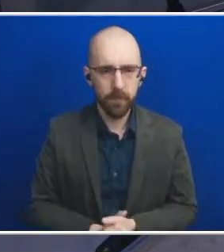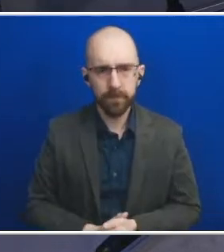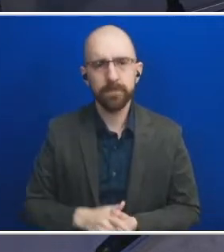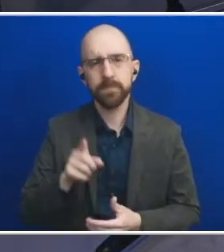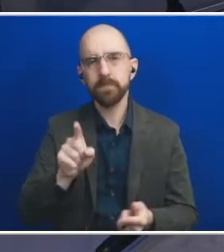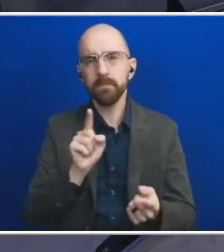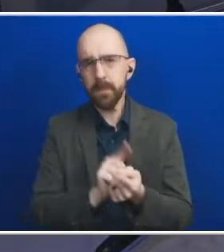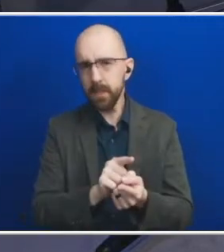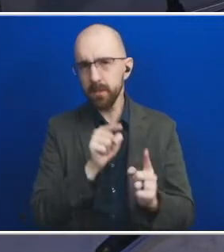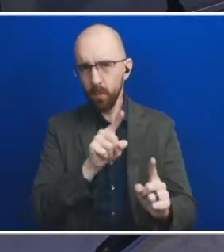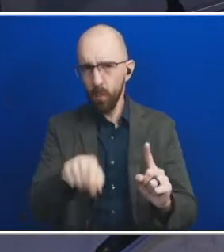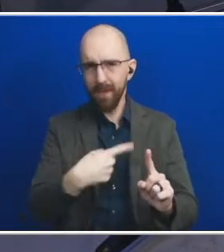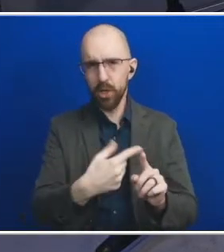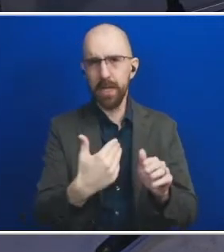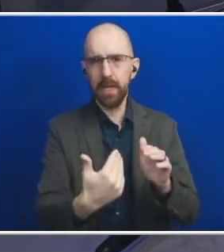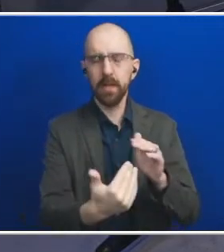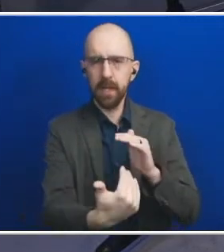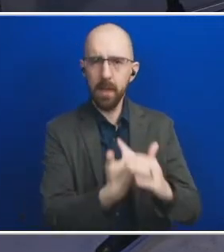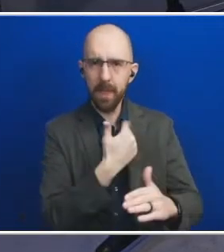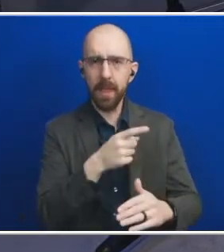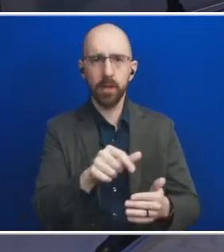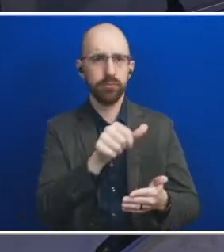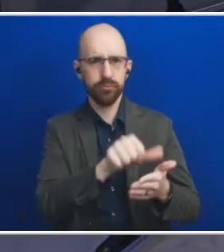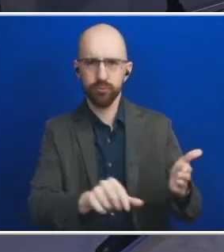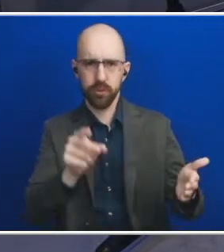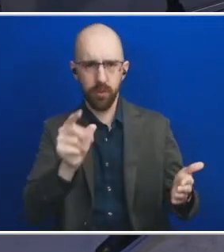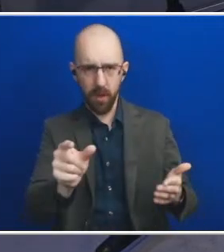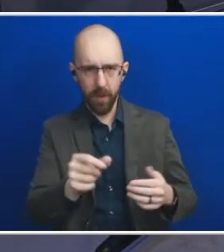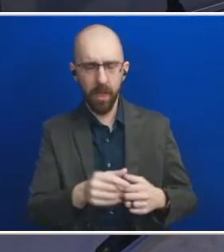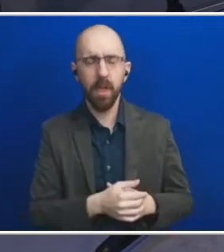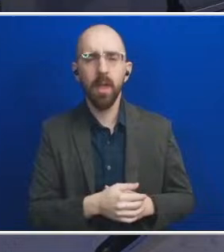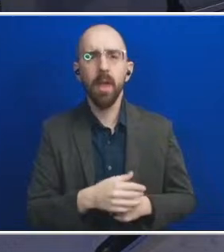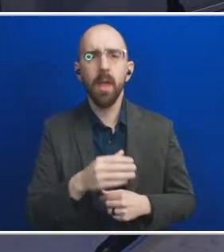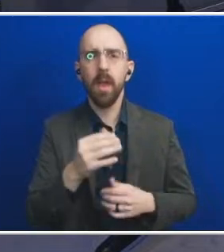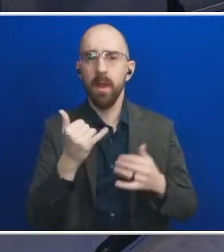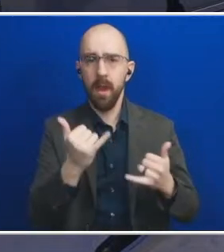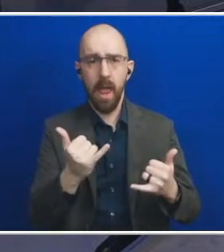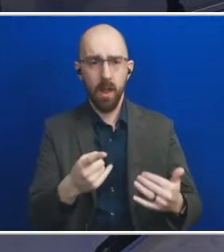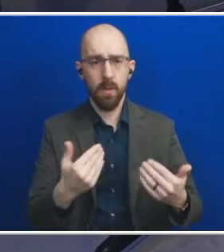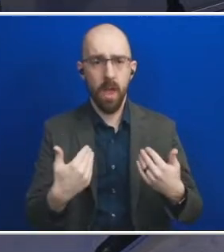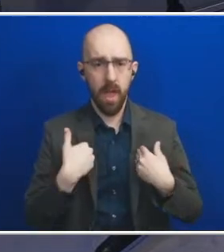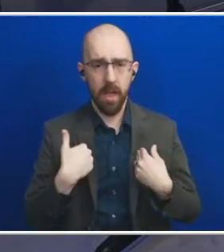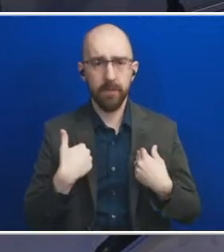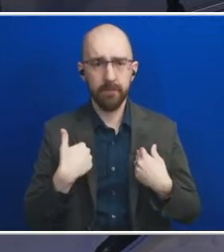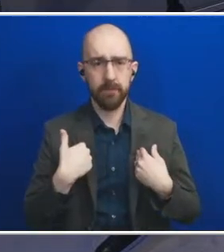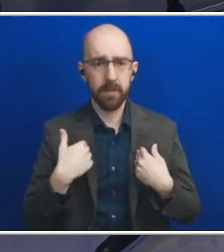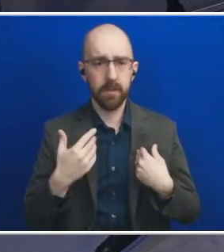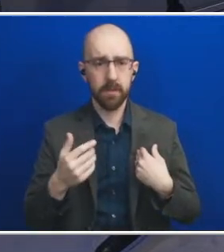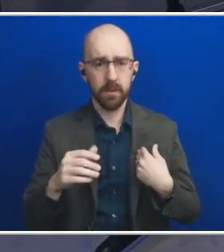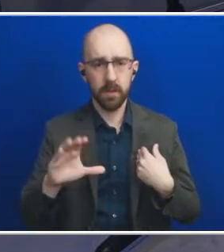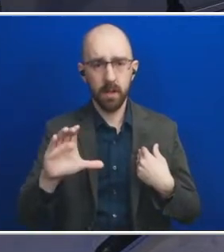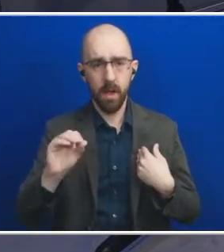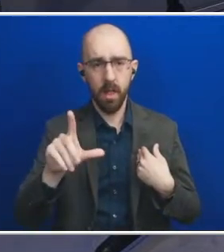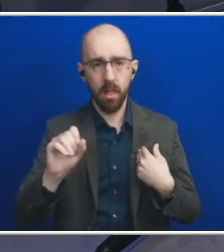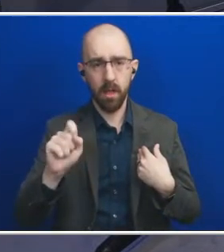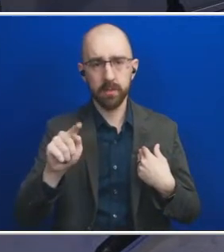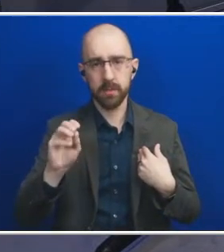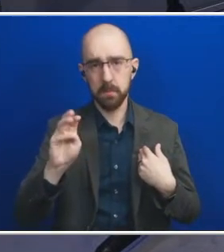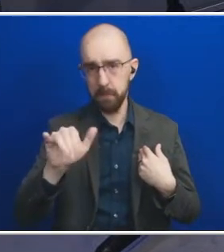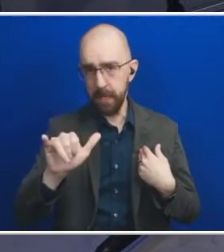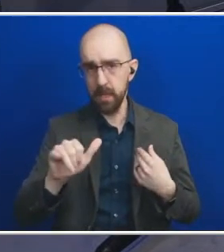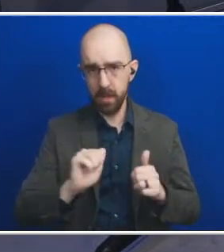did a surgery on him immediately, and now you have a colostomy? Yep. Okay, so how have you been doing with